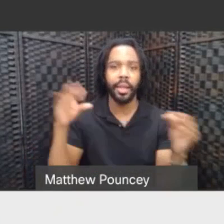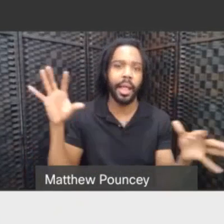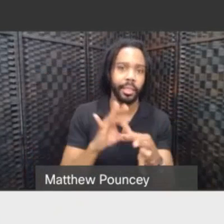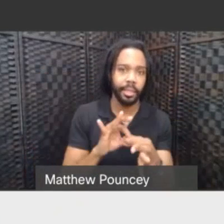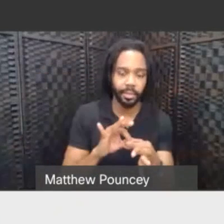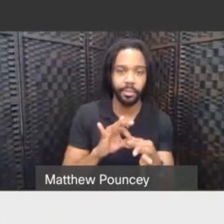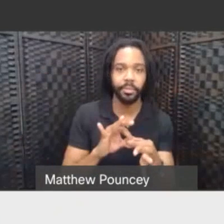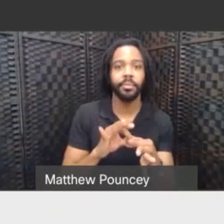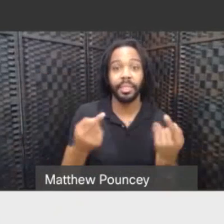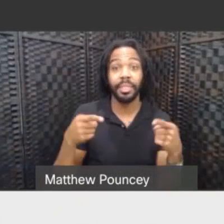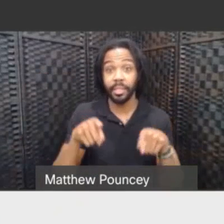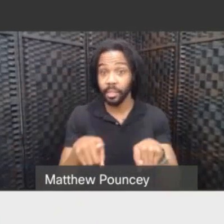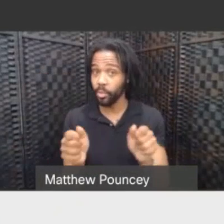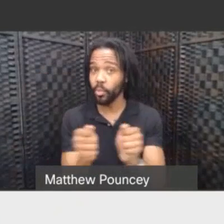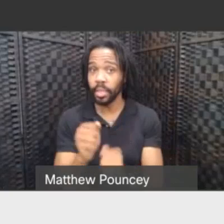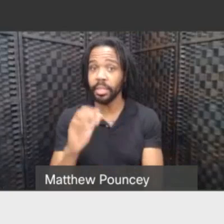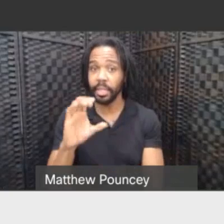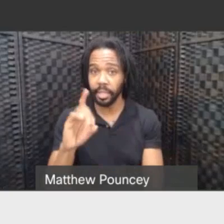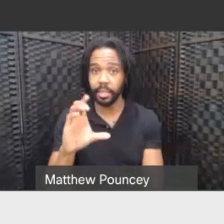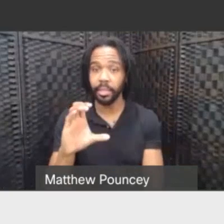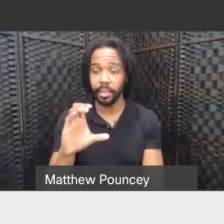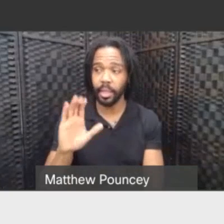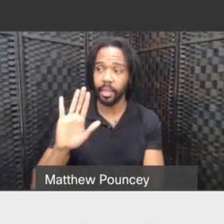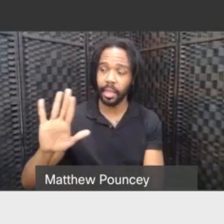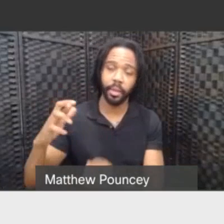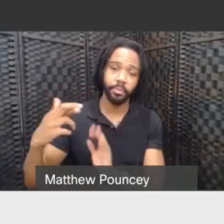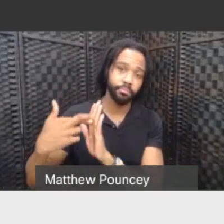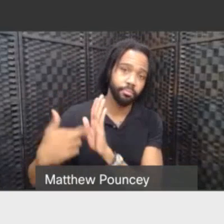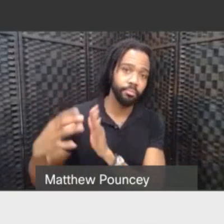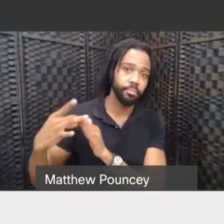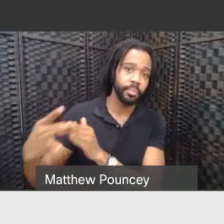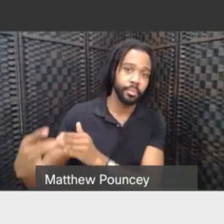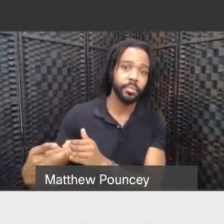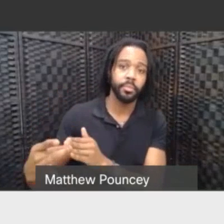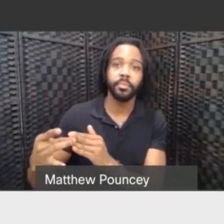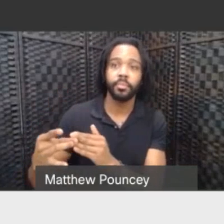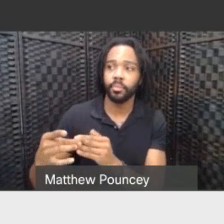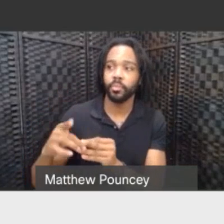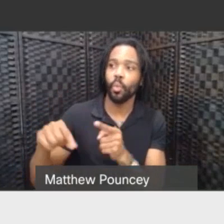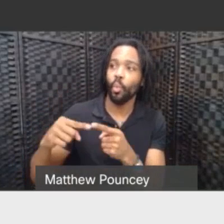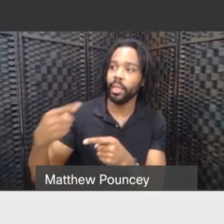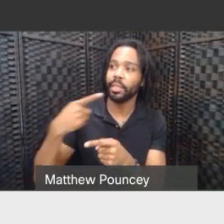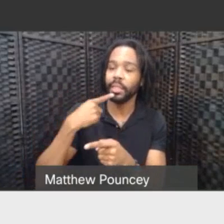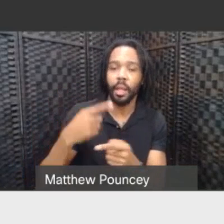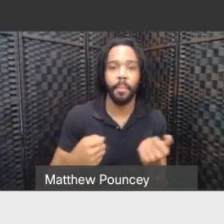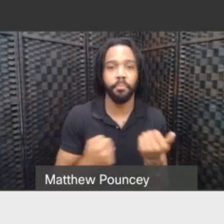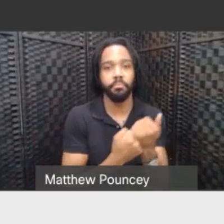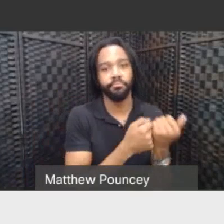consistent with CDC guidelines regarding the recommendation of when boosters should be done. So,